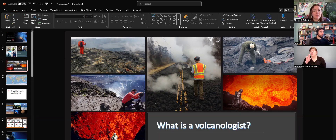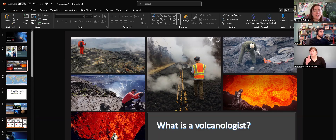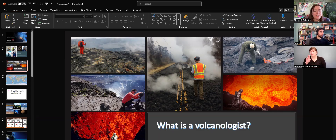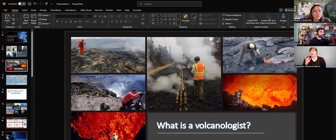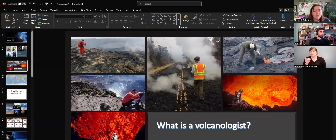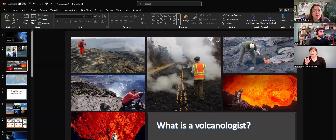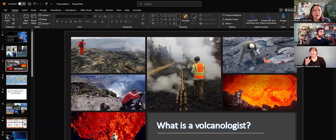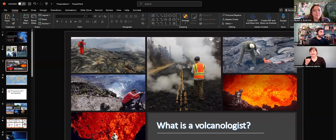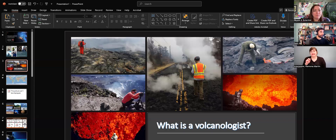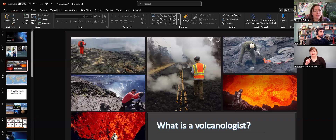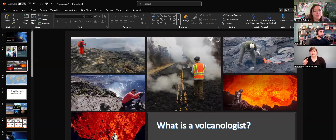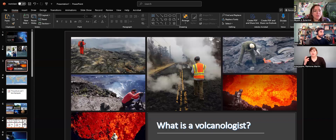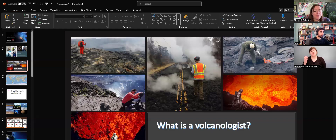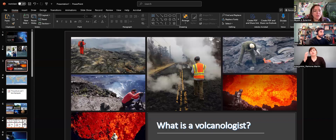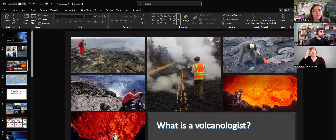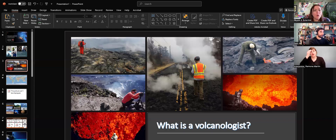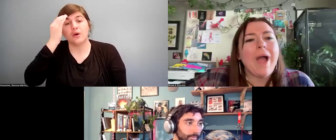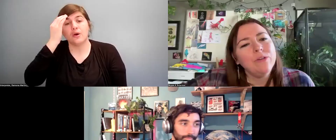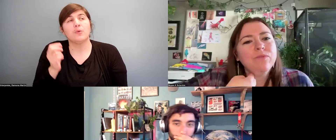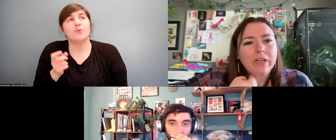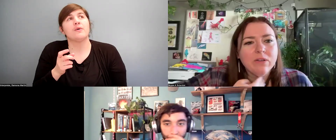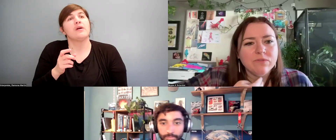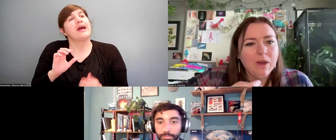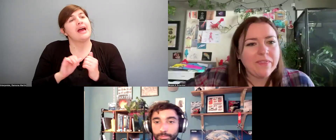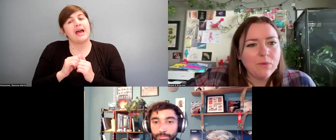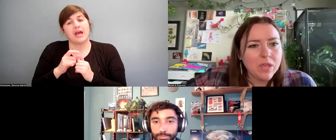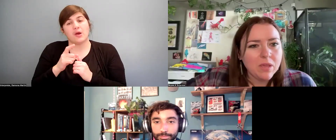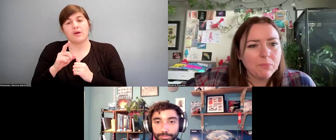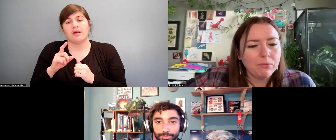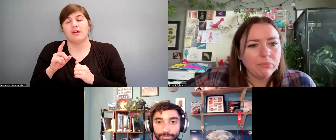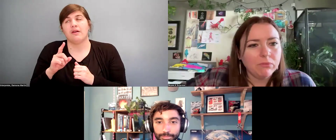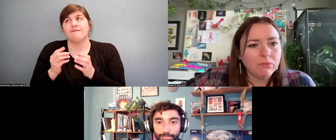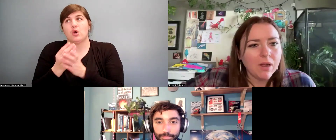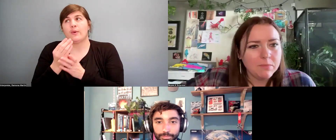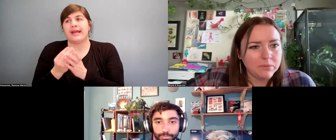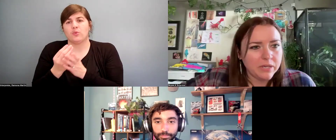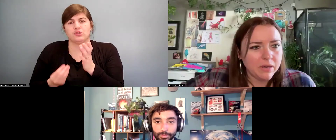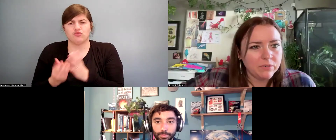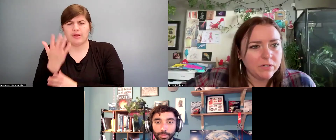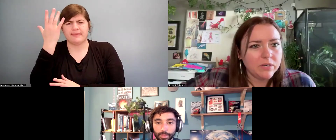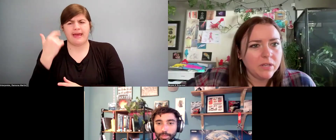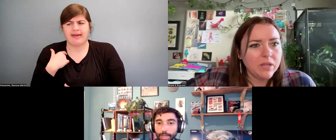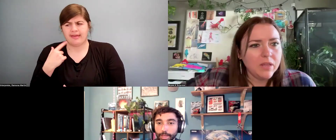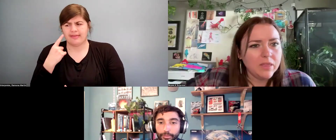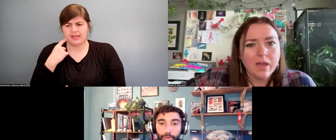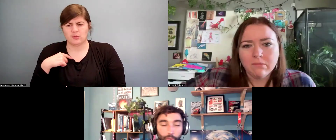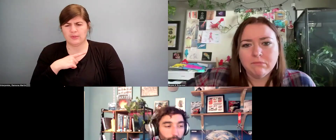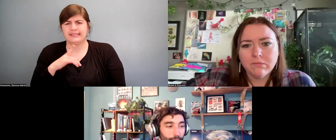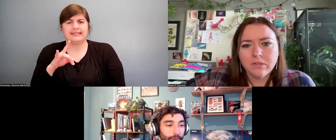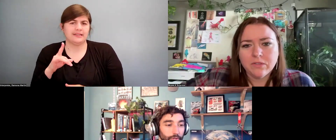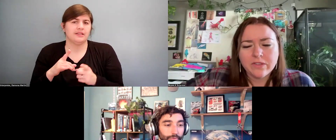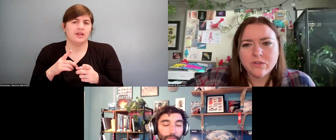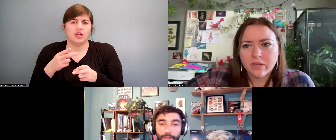Rylan rather would like to know, oh, how do volcanoes erupt? I think we probably covered. Yeah, if you want a